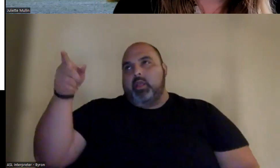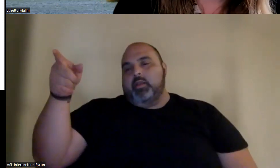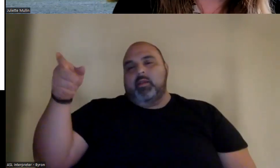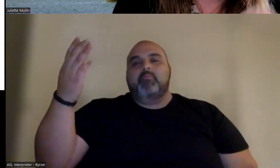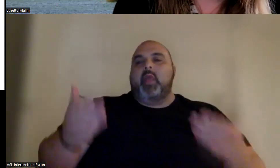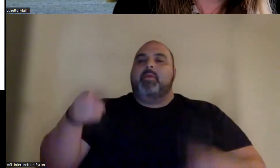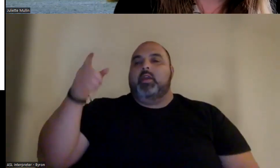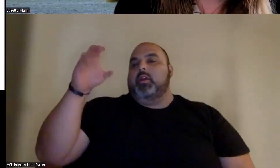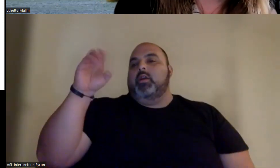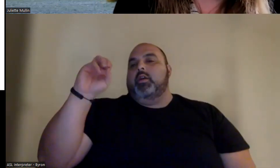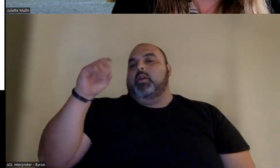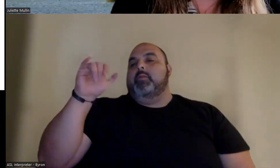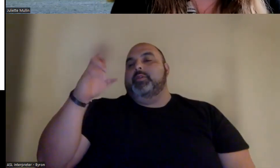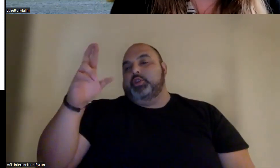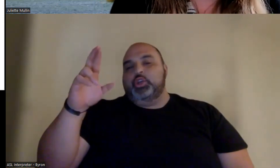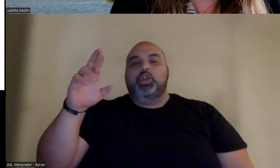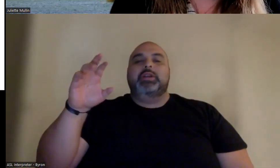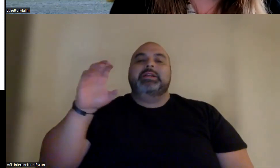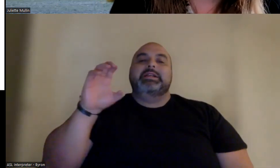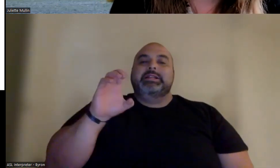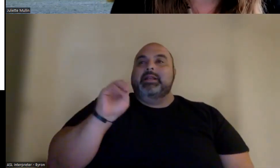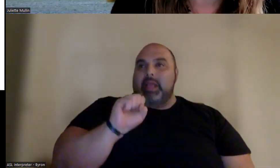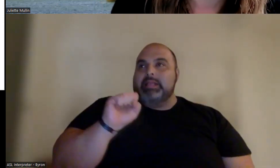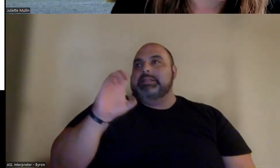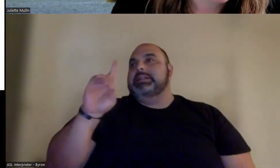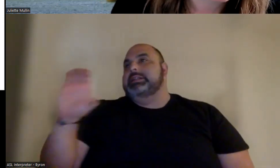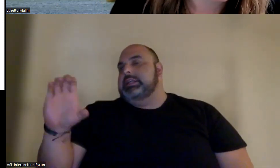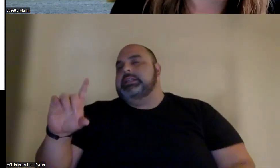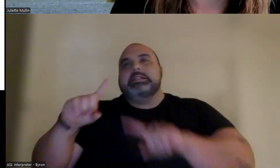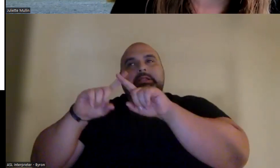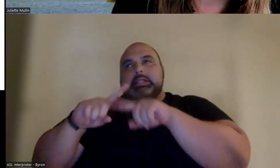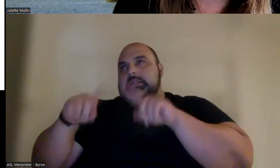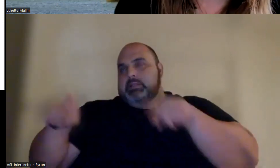for a state and maybe CMS and maybe CDC. varies based on the state.